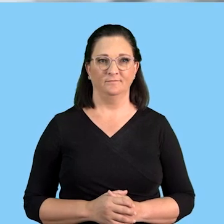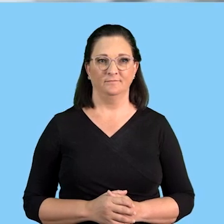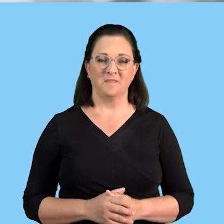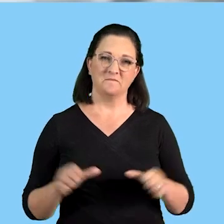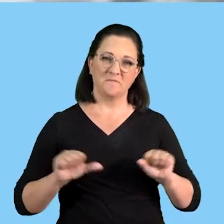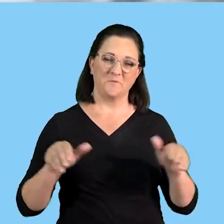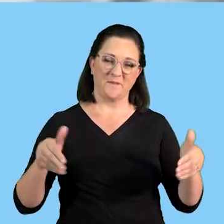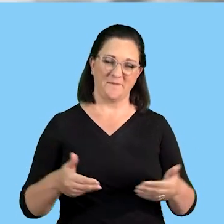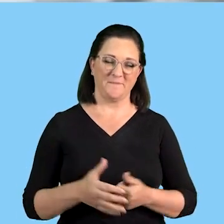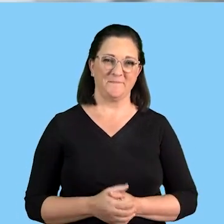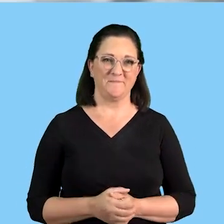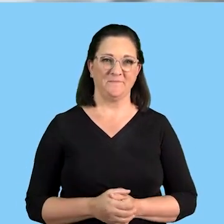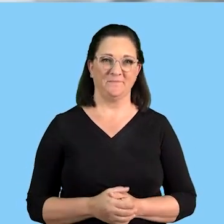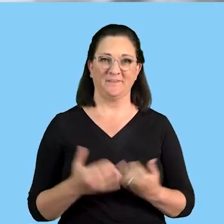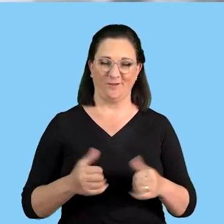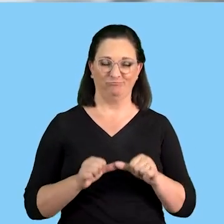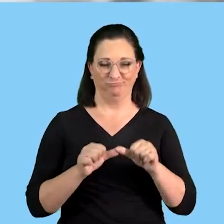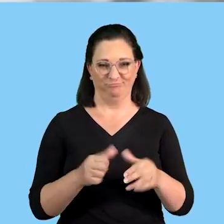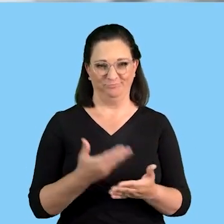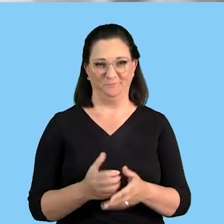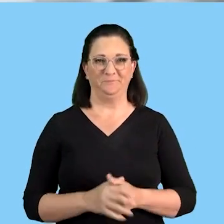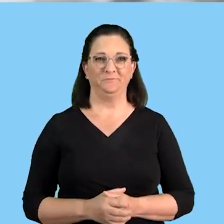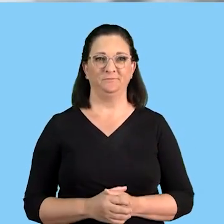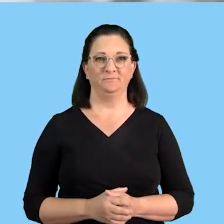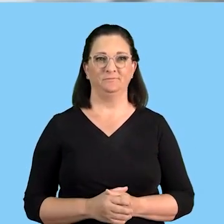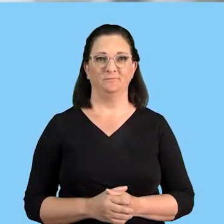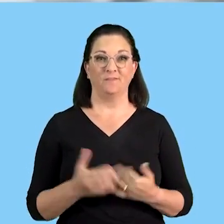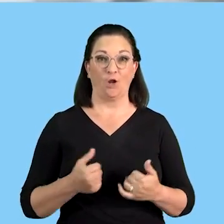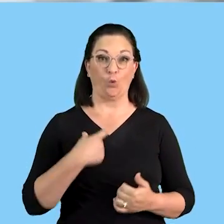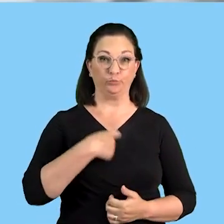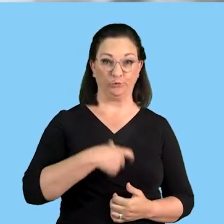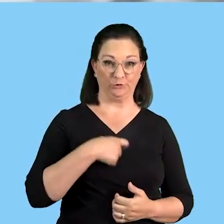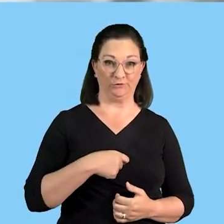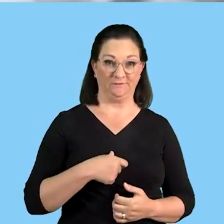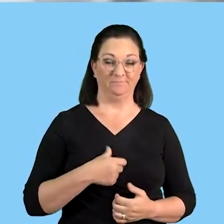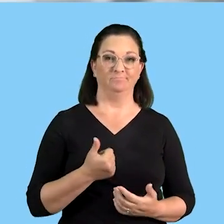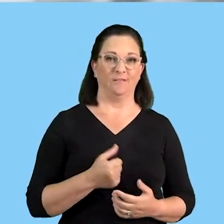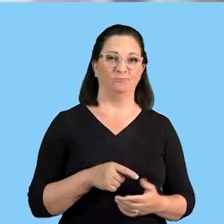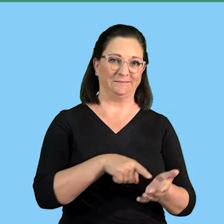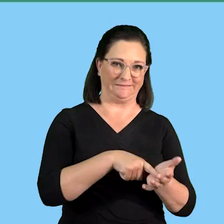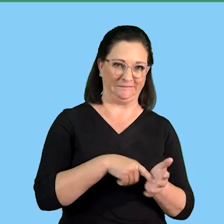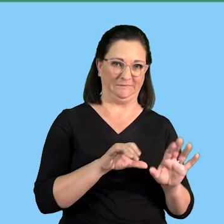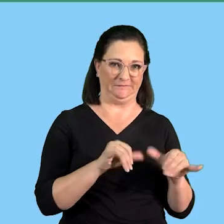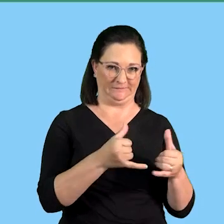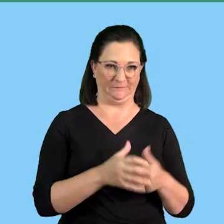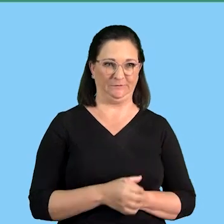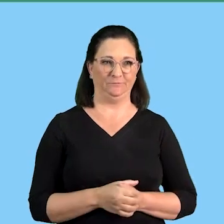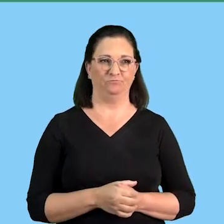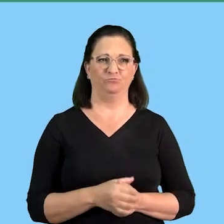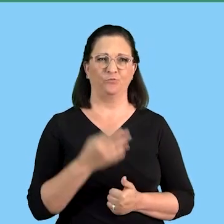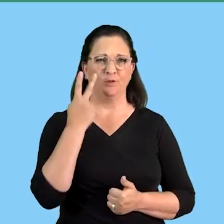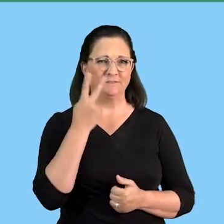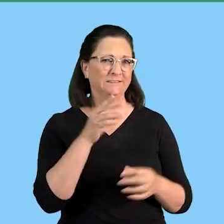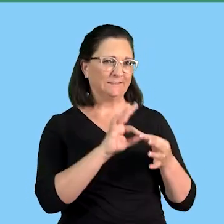Welcome back. Now let us continue. Now we look into personal liability company. When you look into the